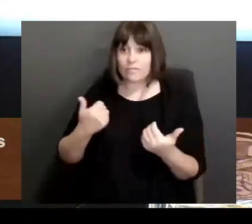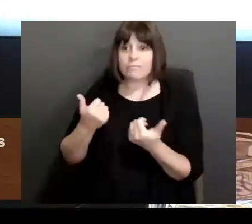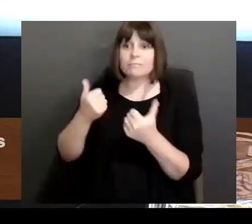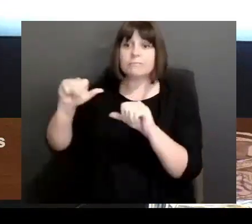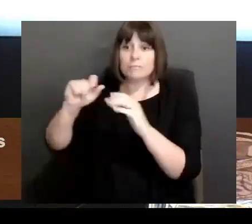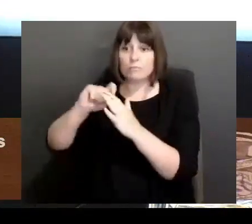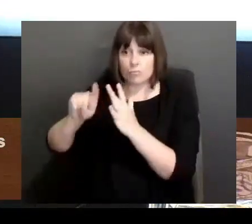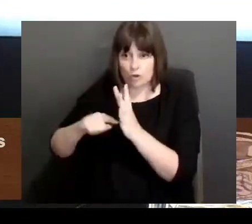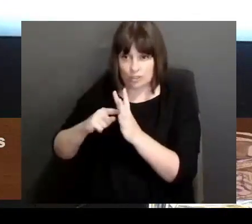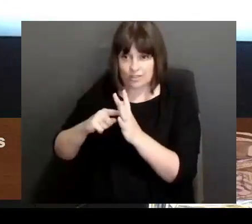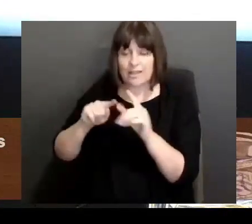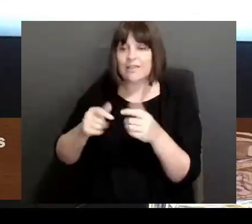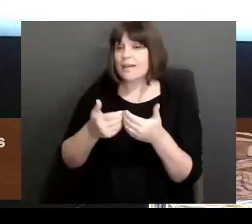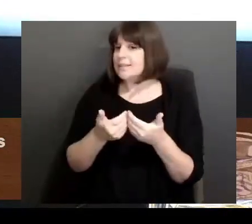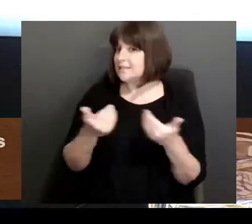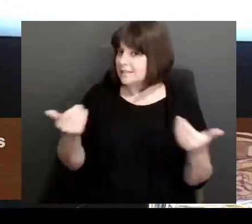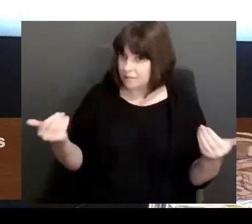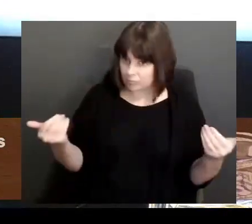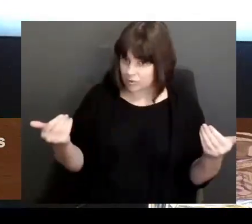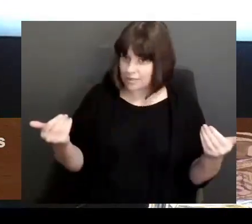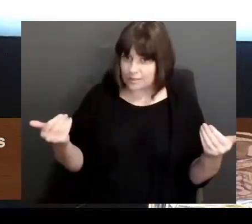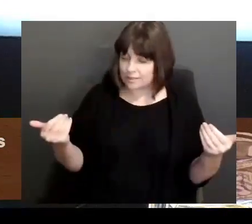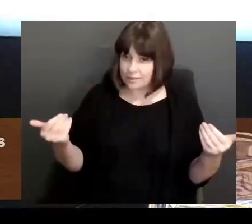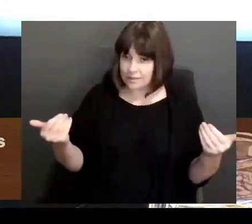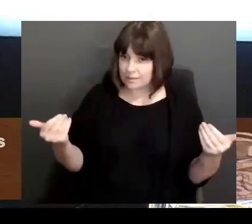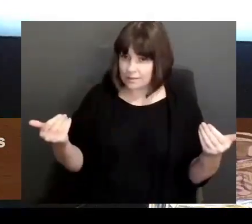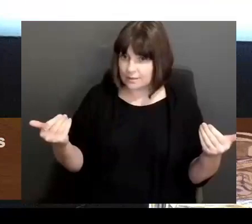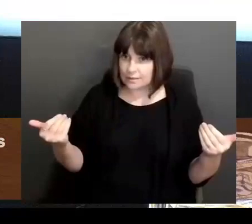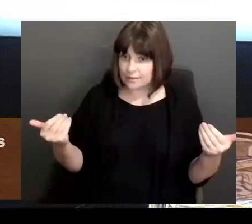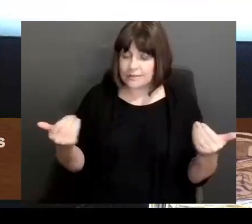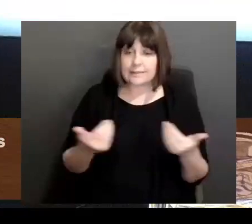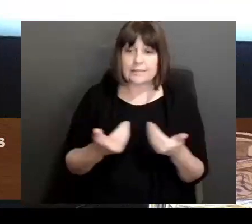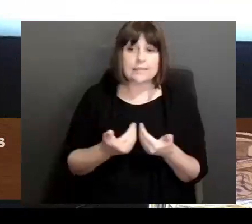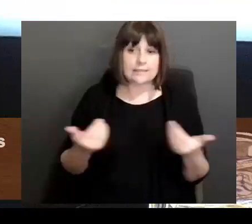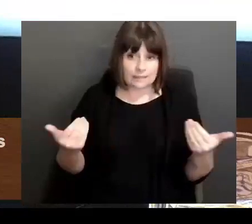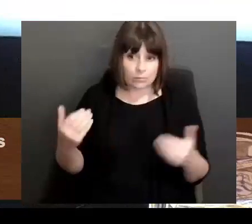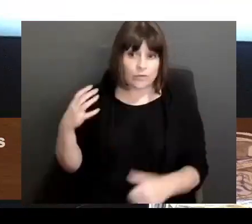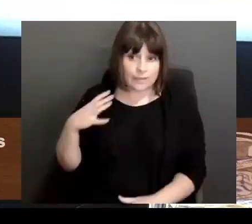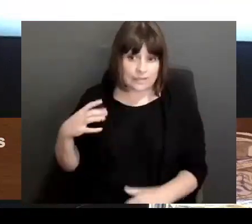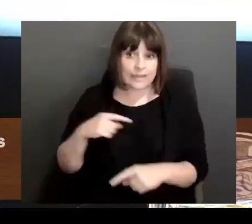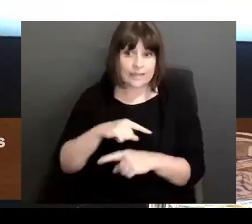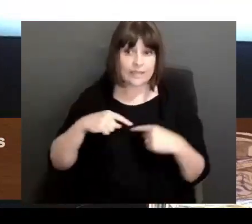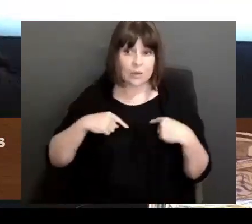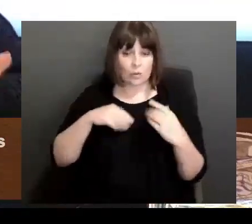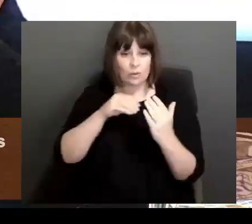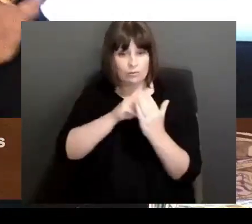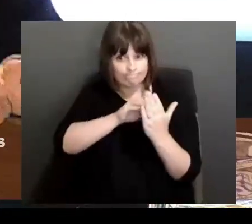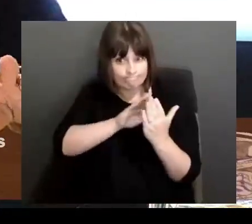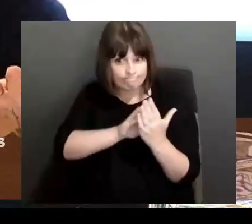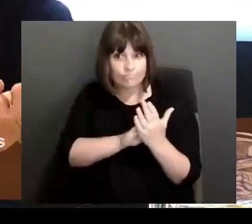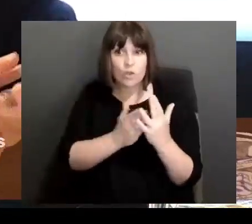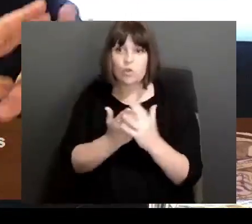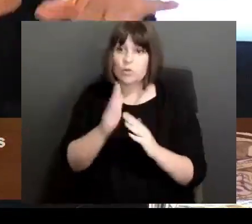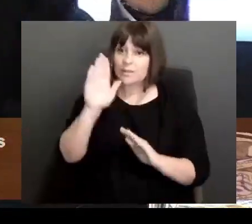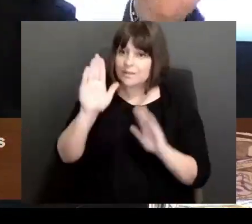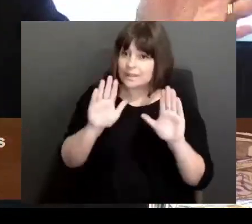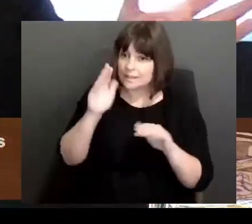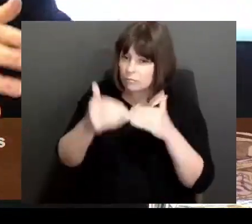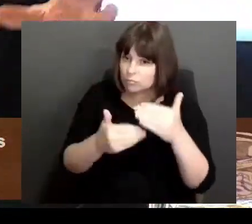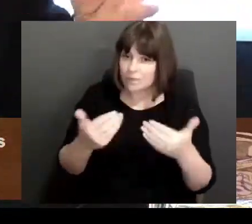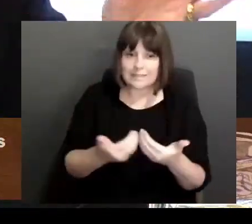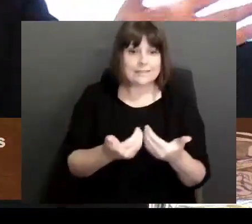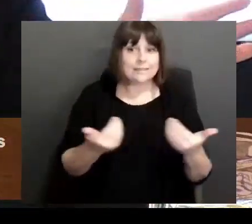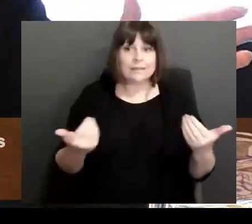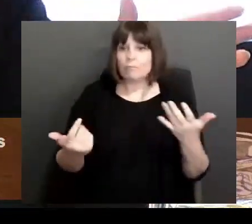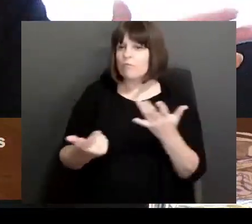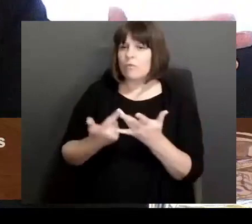separate. That is a separate expectation and requirement that we will have through our tender process, separate to the other architecture